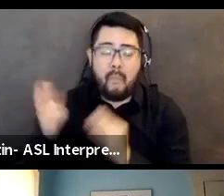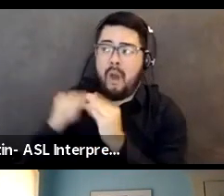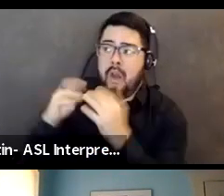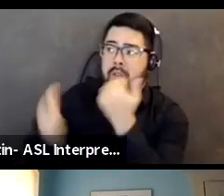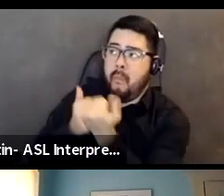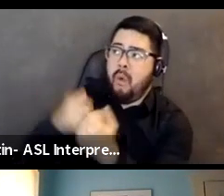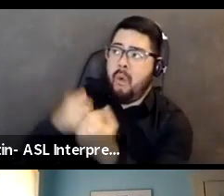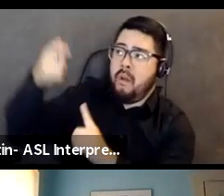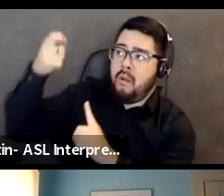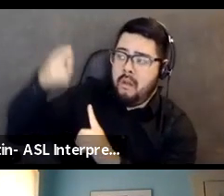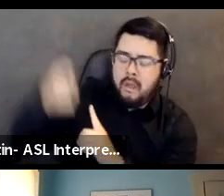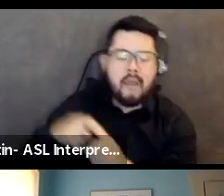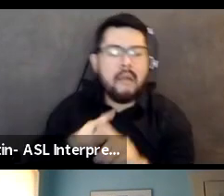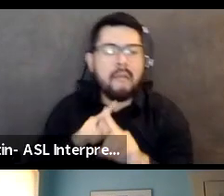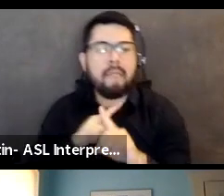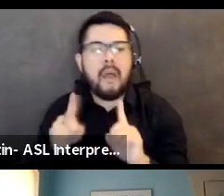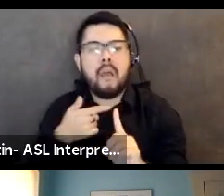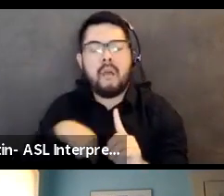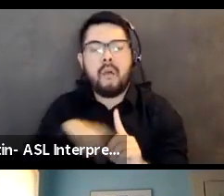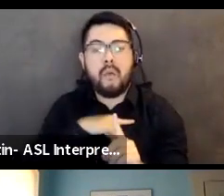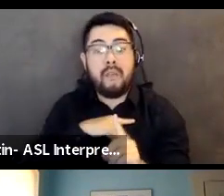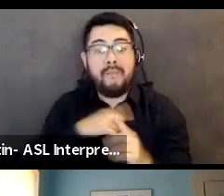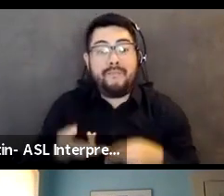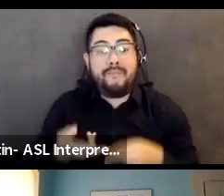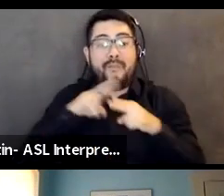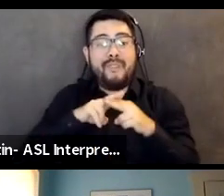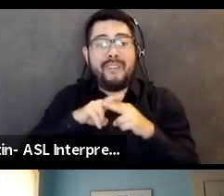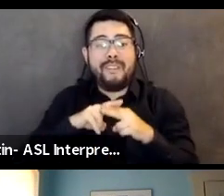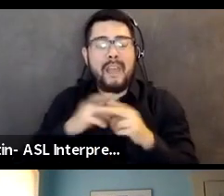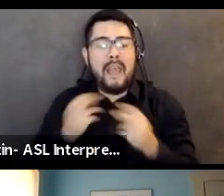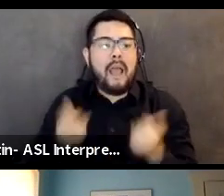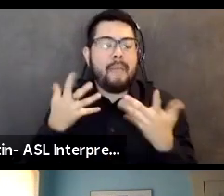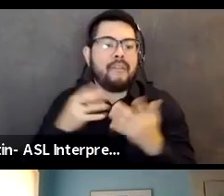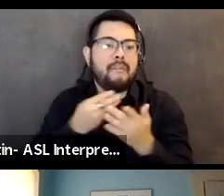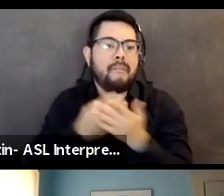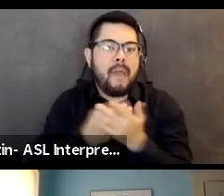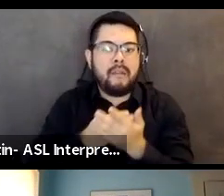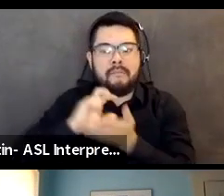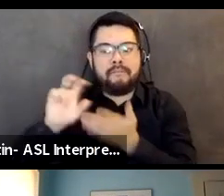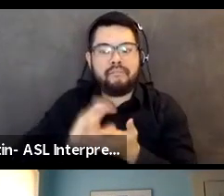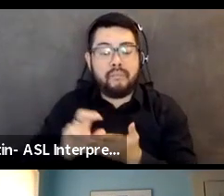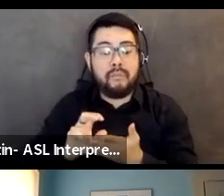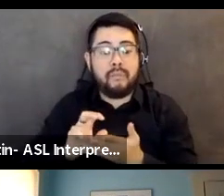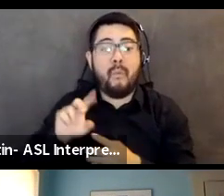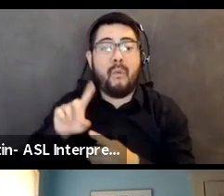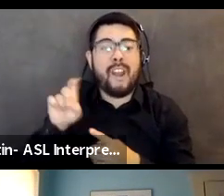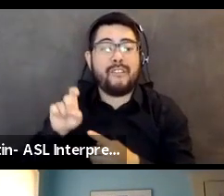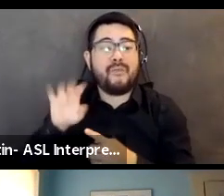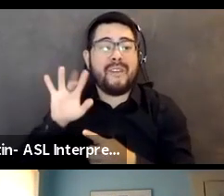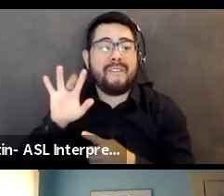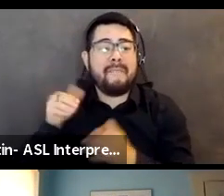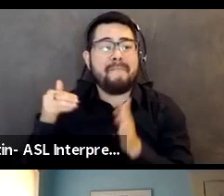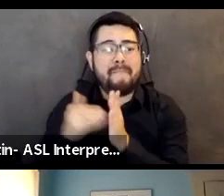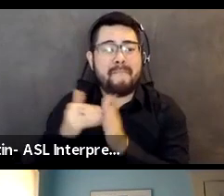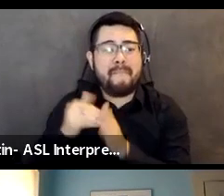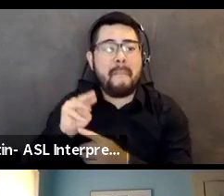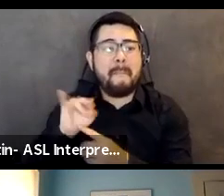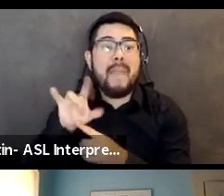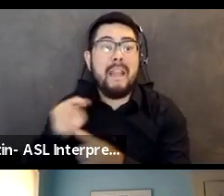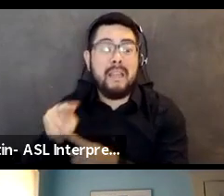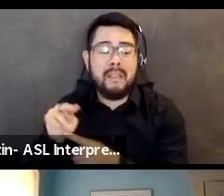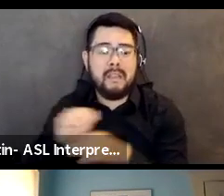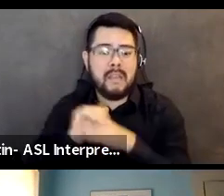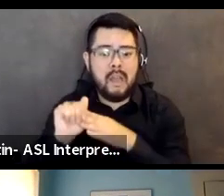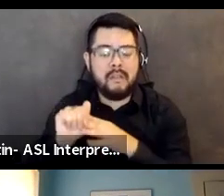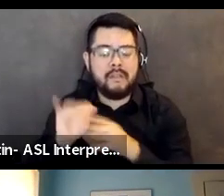but we're proud to say that we have increased the amount of investment across the school system by 125 million dollars one of the largest